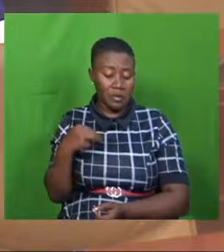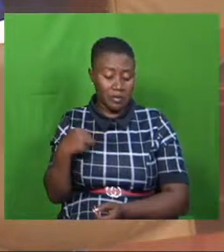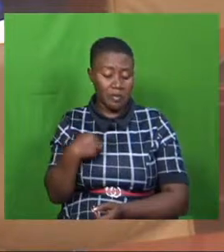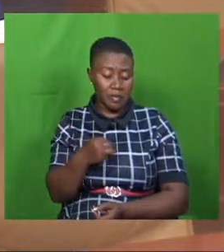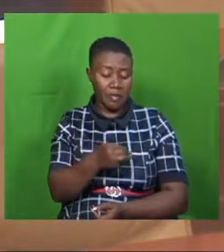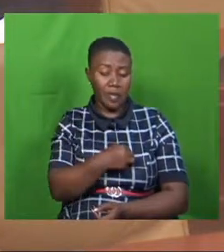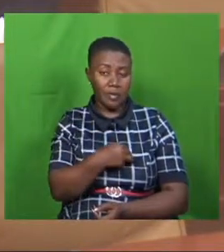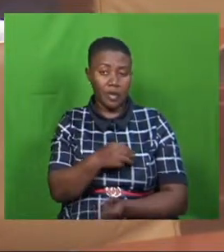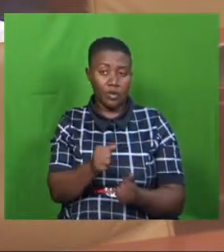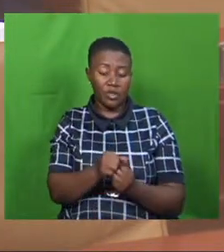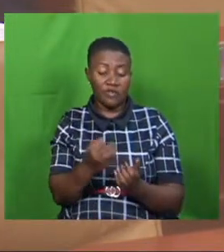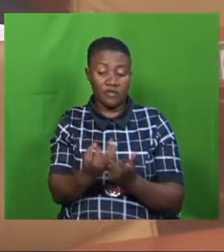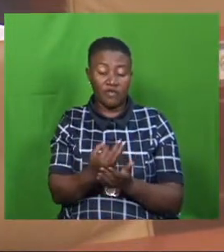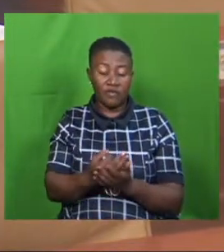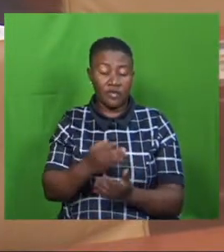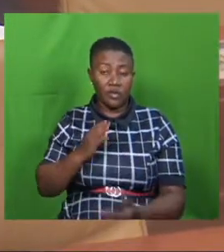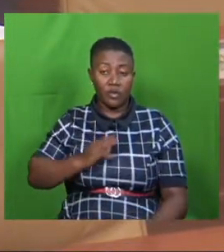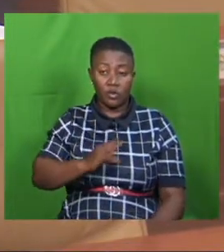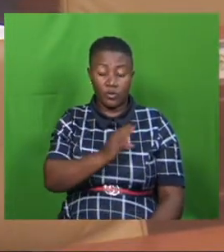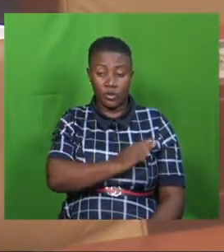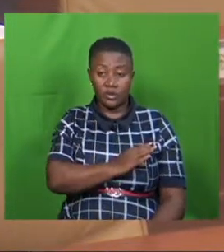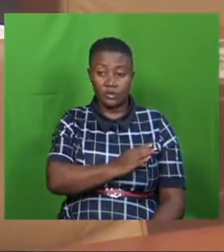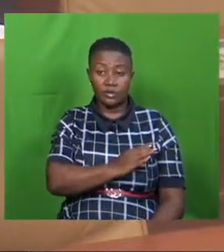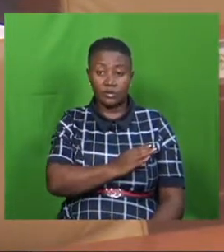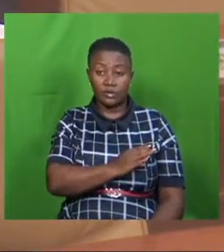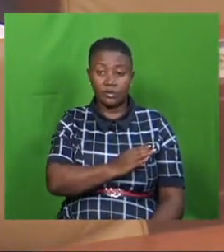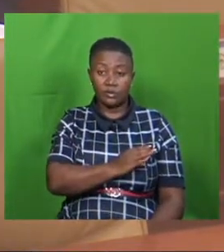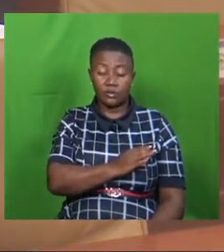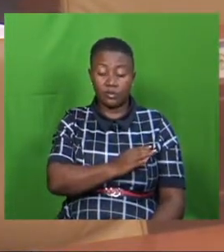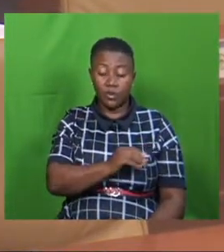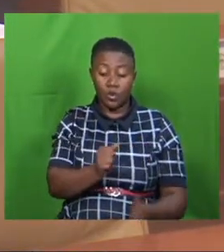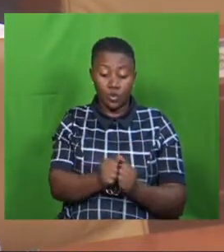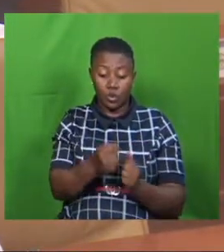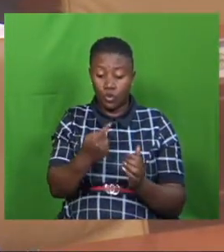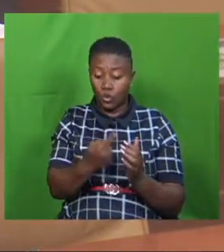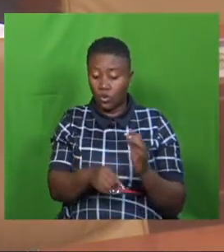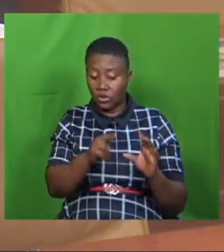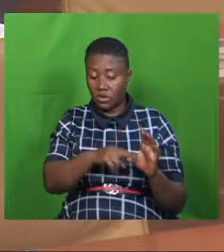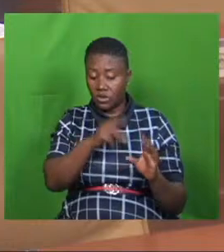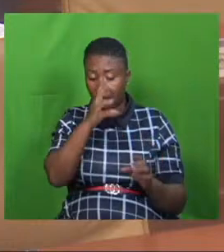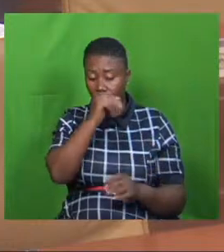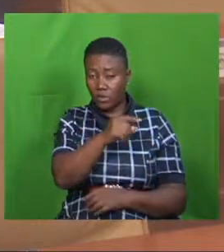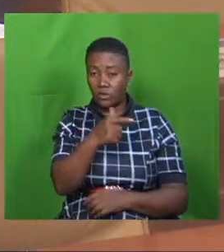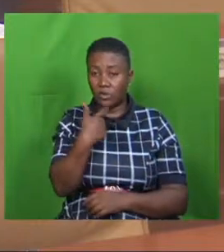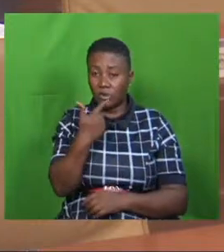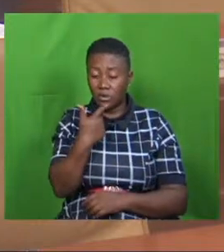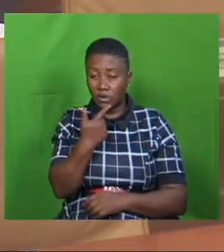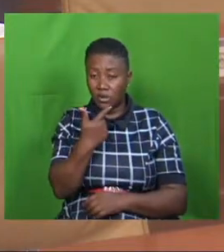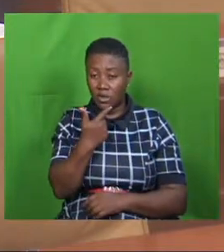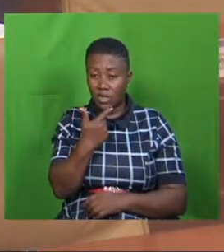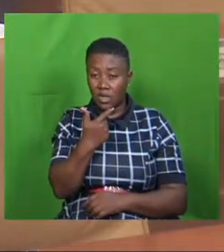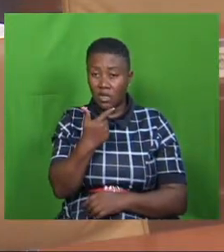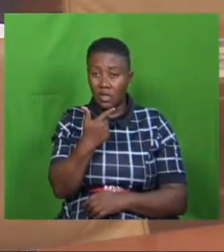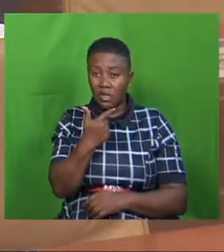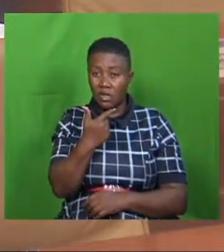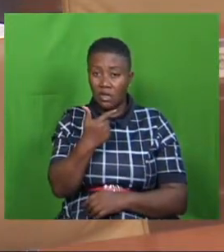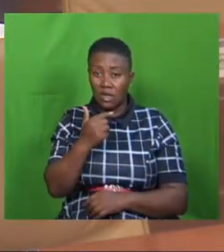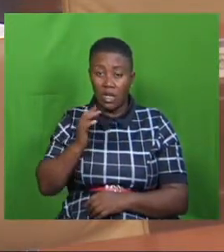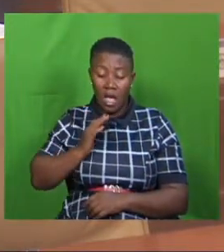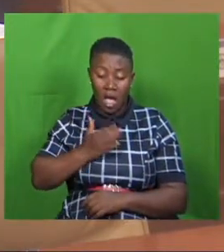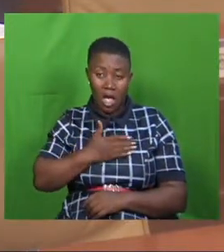Committee. And indeed, like the chairman said, our job is on the